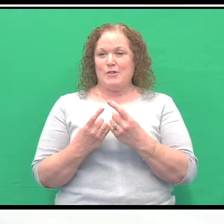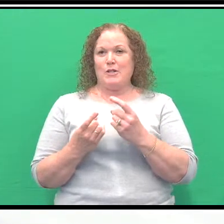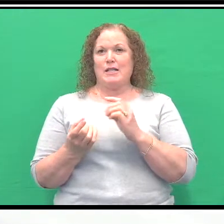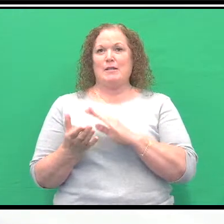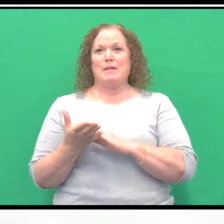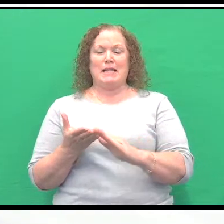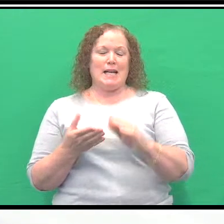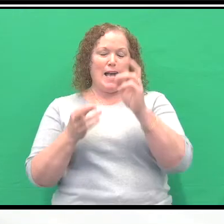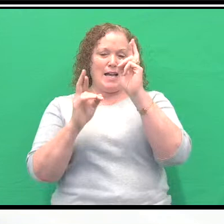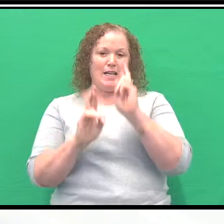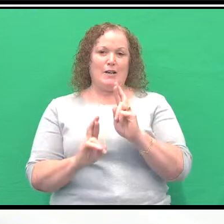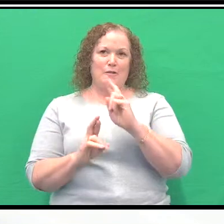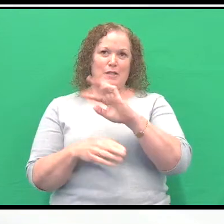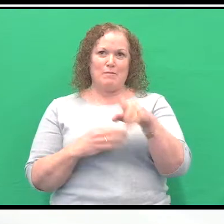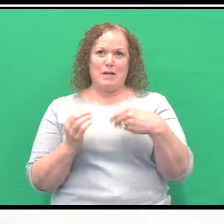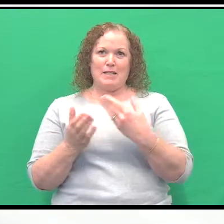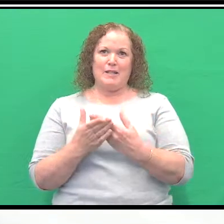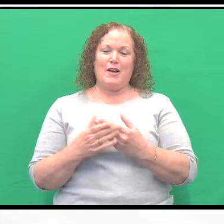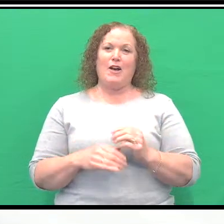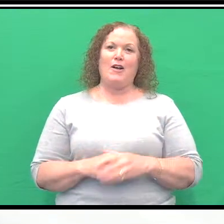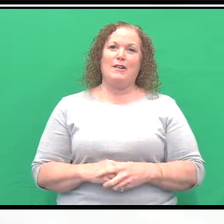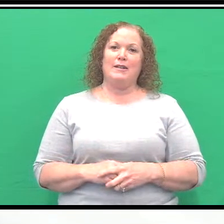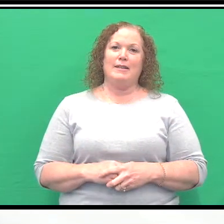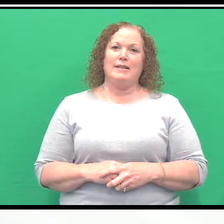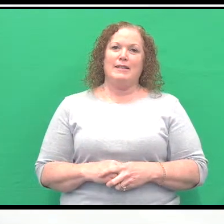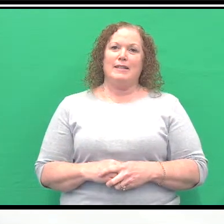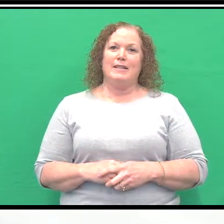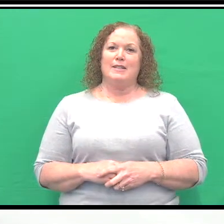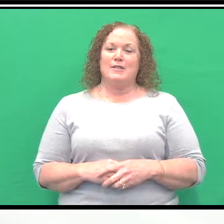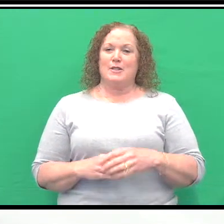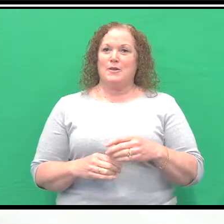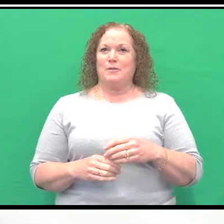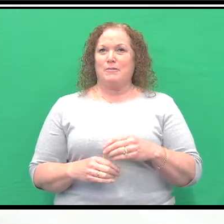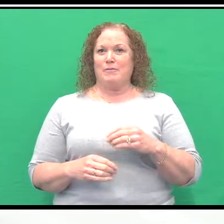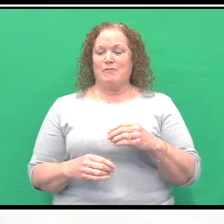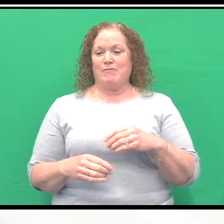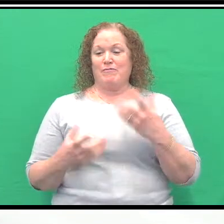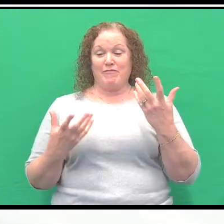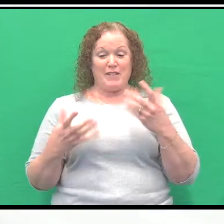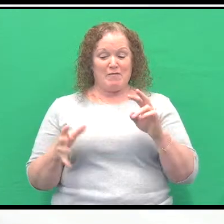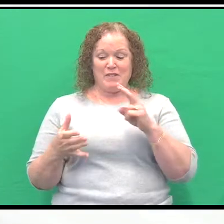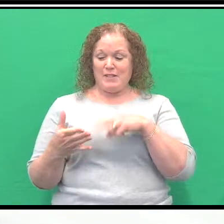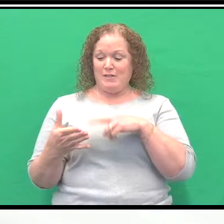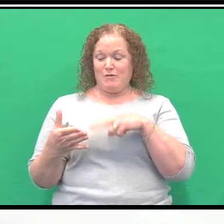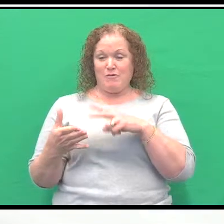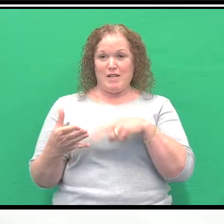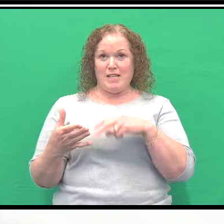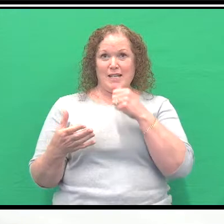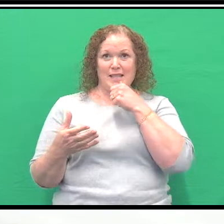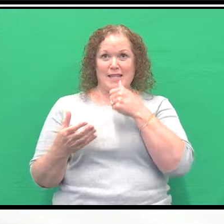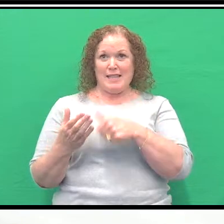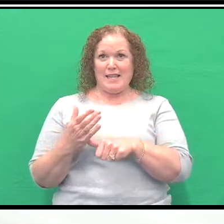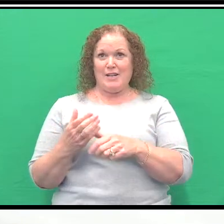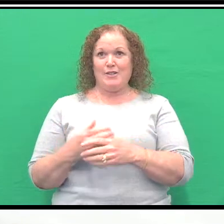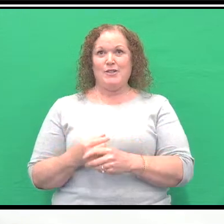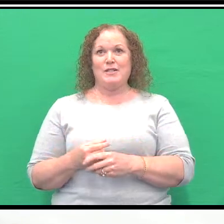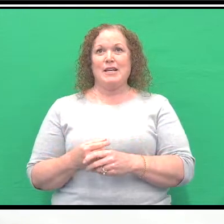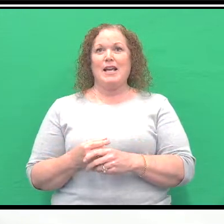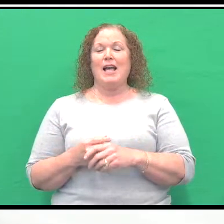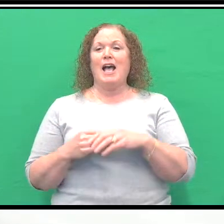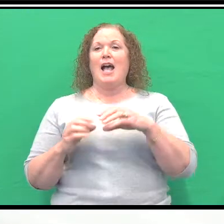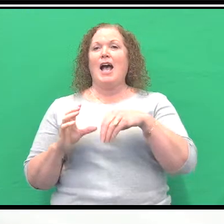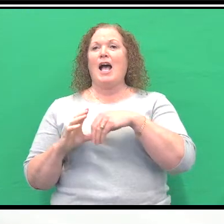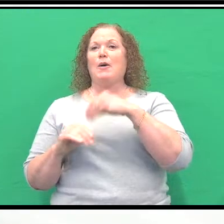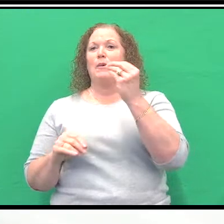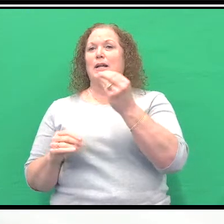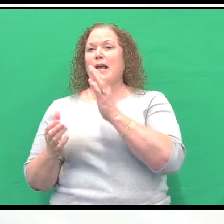received these beautiful letters, some of which Joan Boyko will be posting on Facebook later, I went out to the school to answer some of